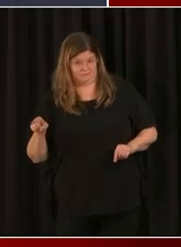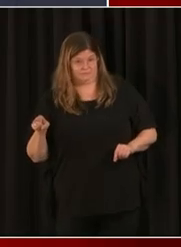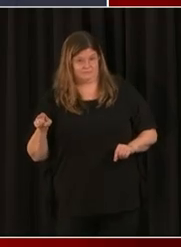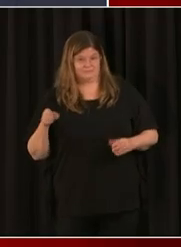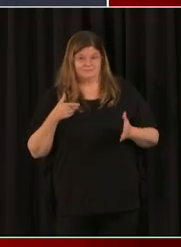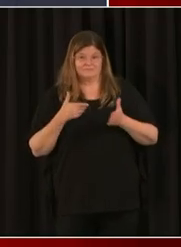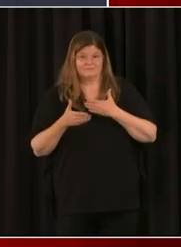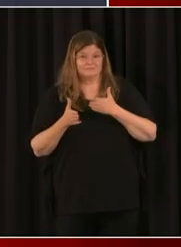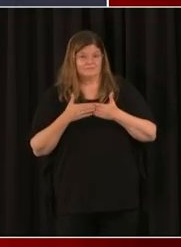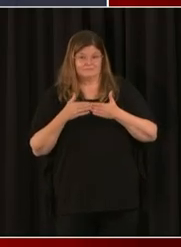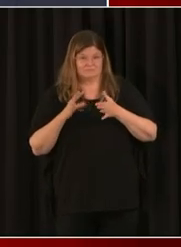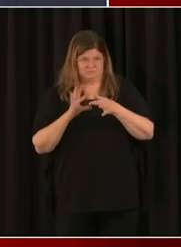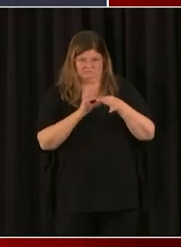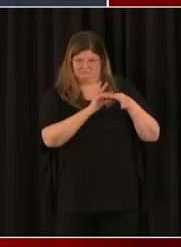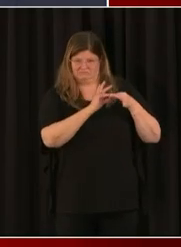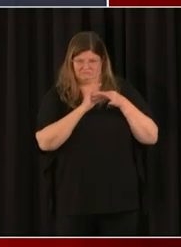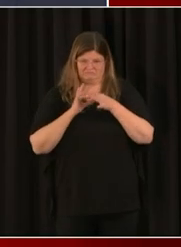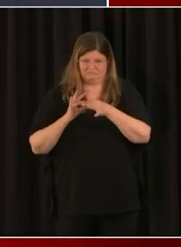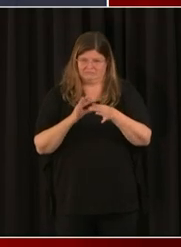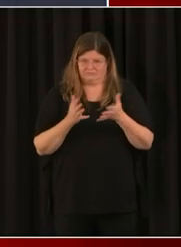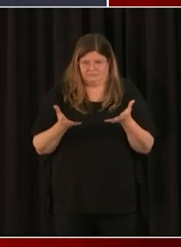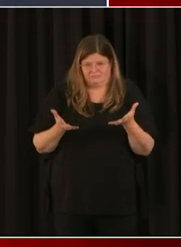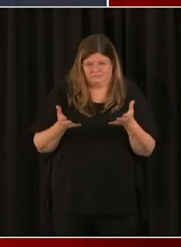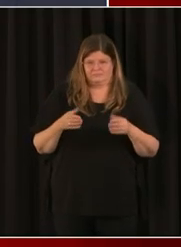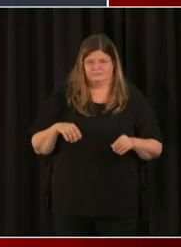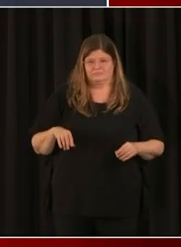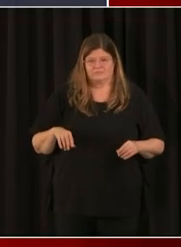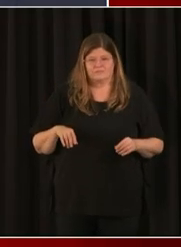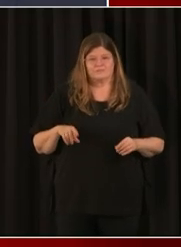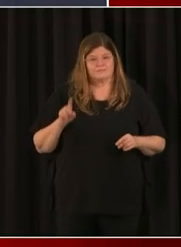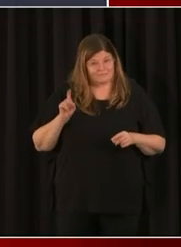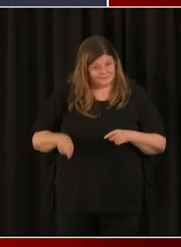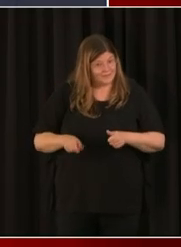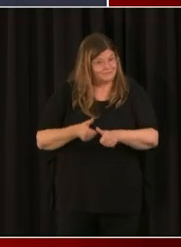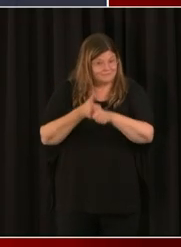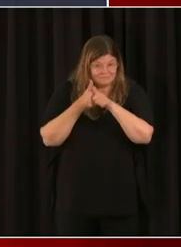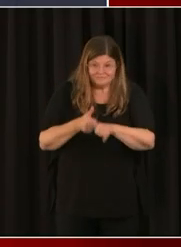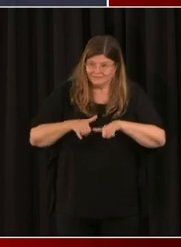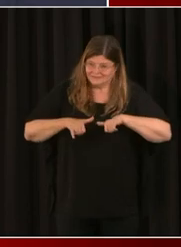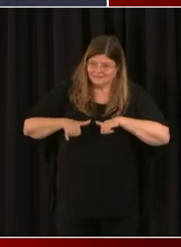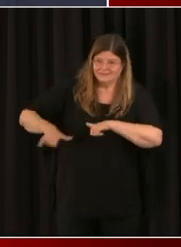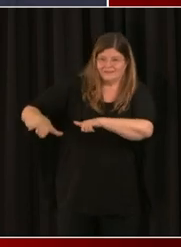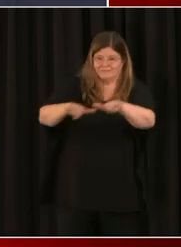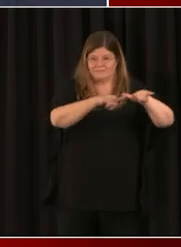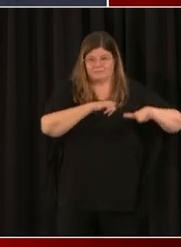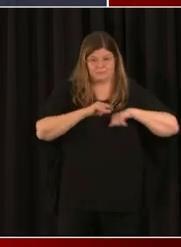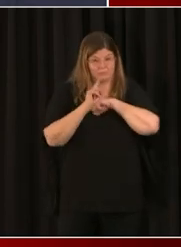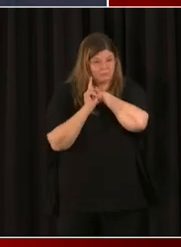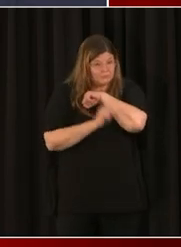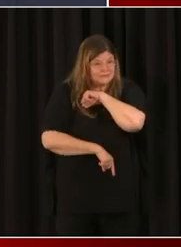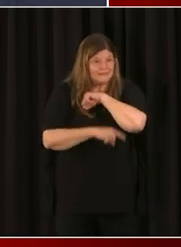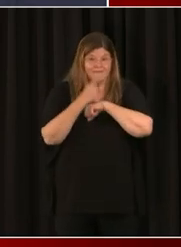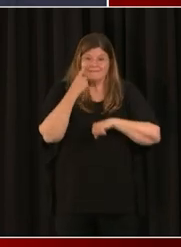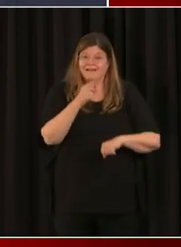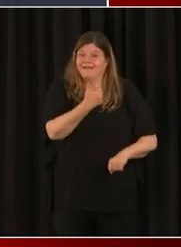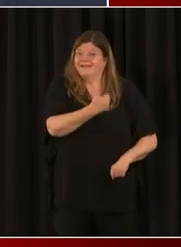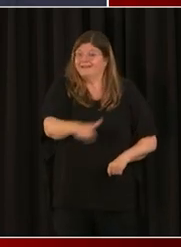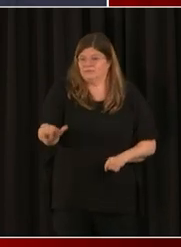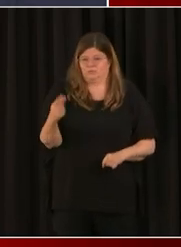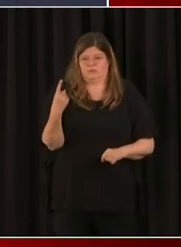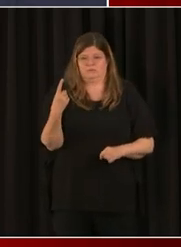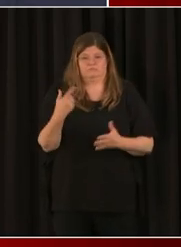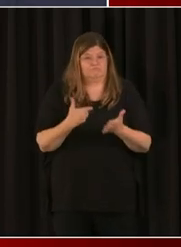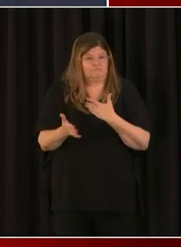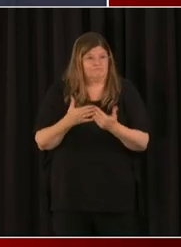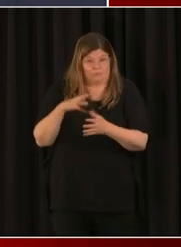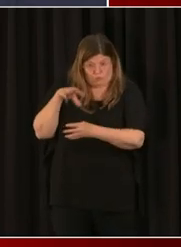whoever it is, I guess it was from Colorado, will be subjected to the same penalties or anyone else that's caught on the District of